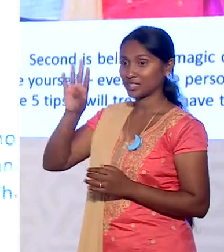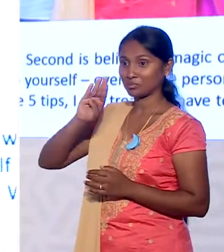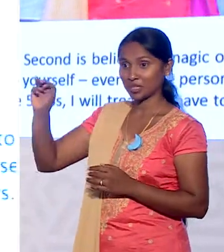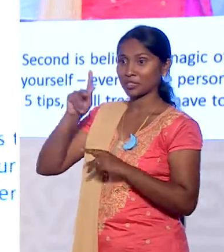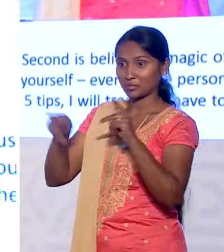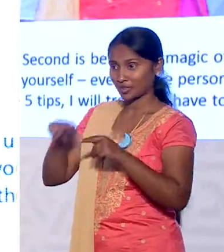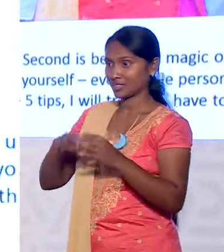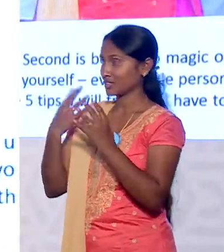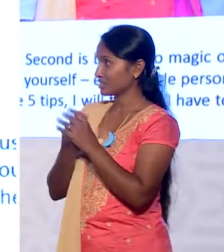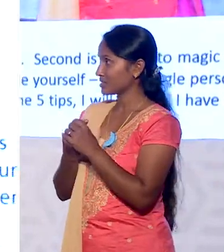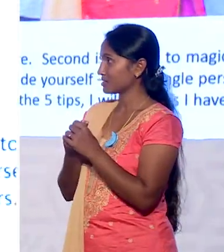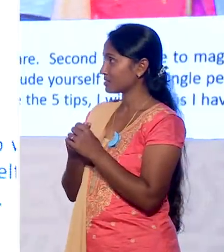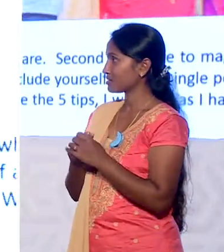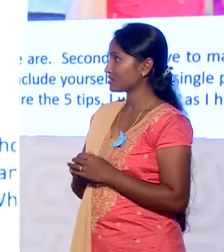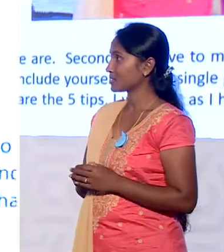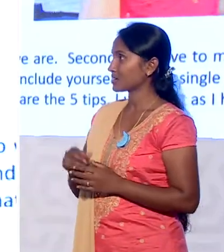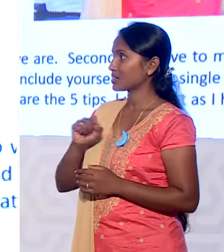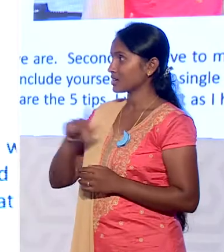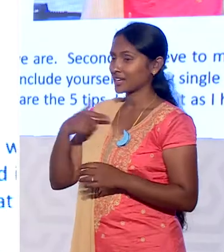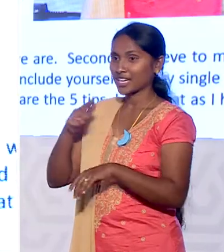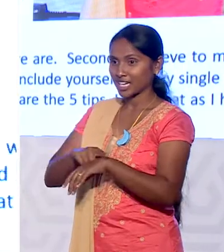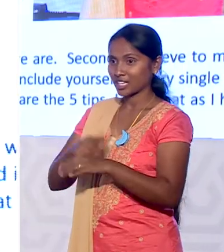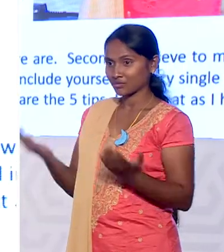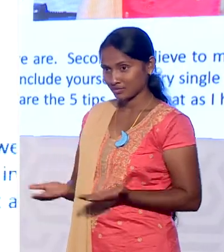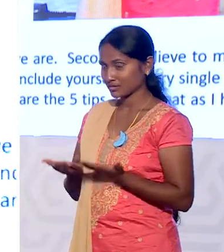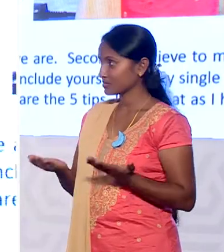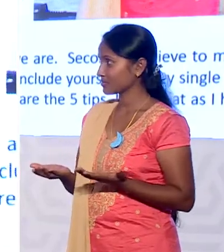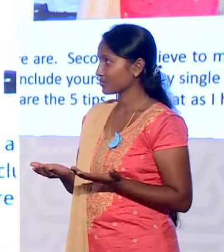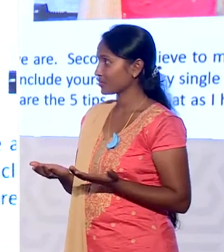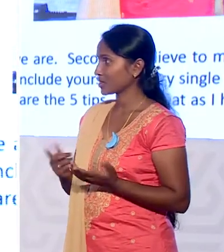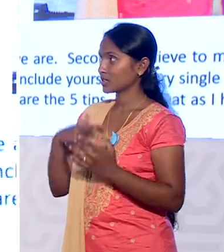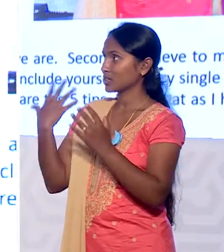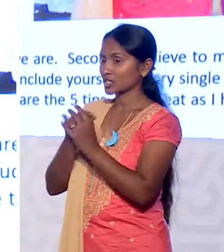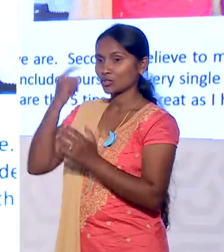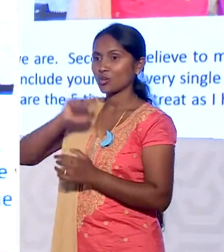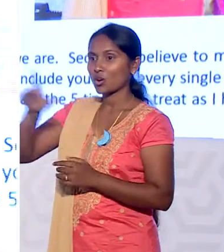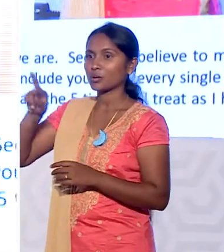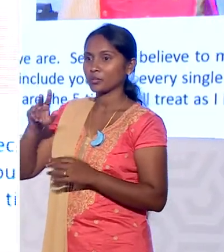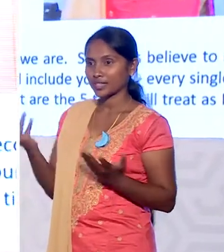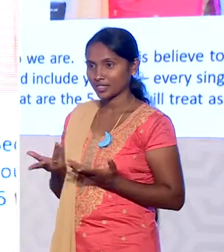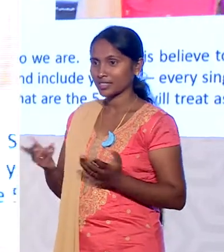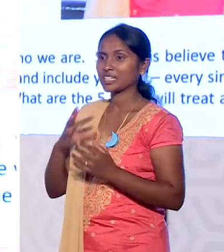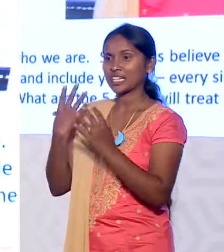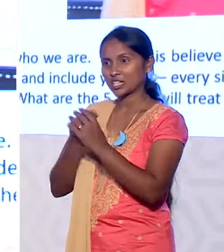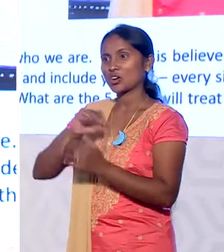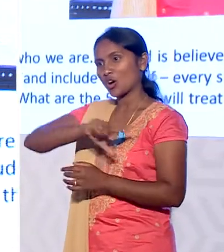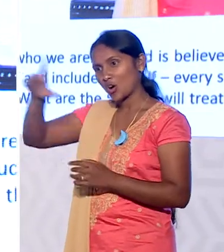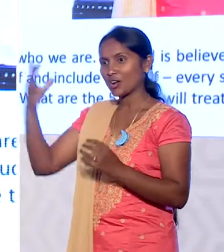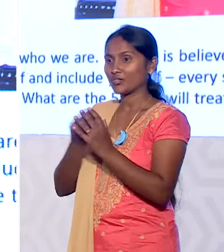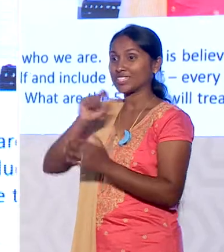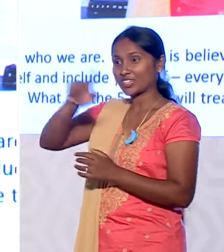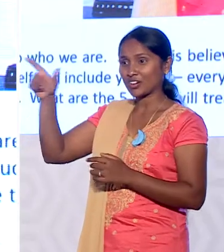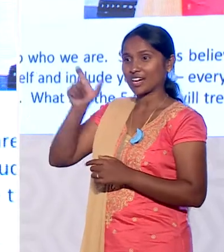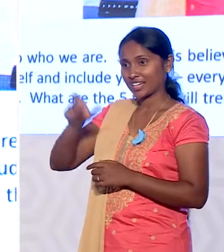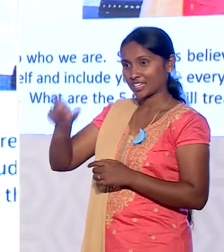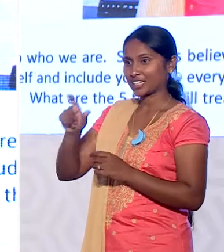on the sidelines. Our time is here. Inclusion for all means including all of us in all of our difference.